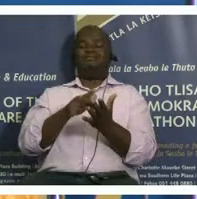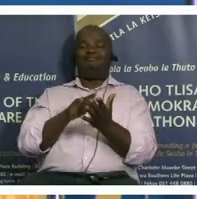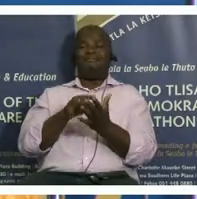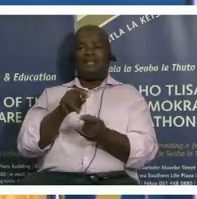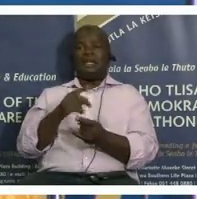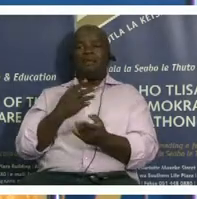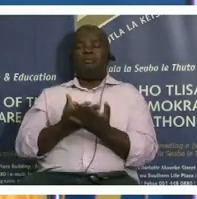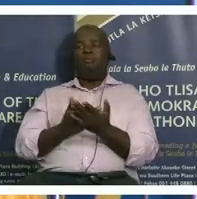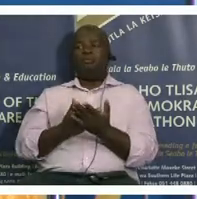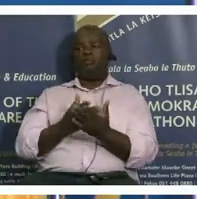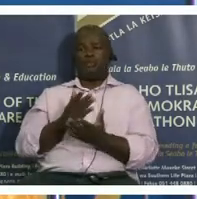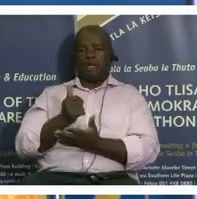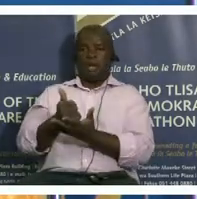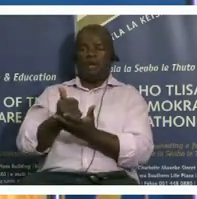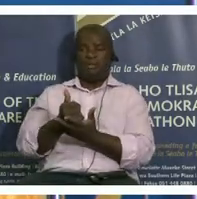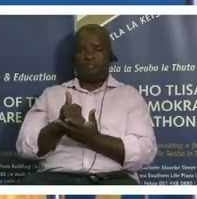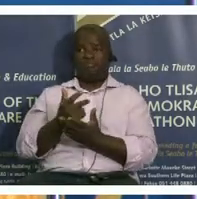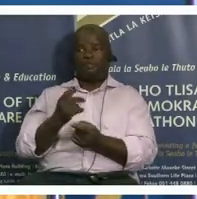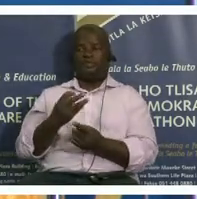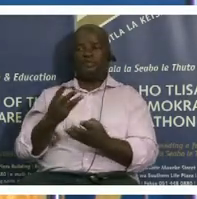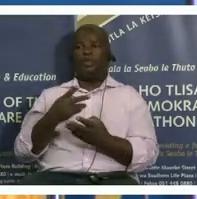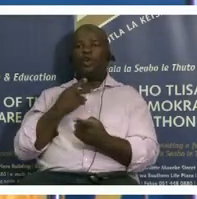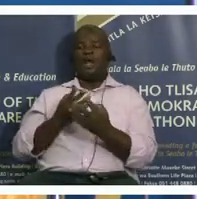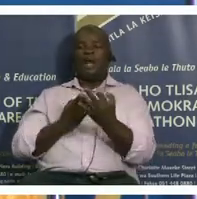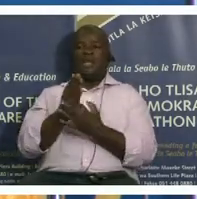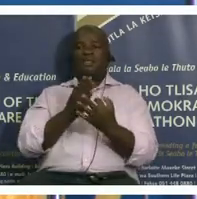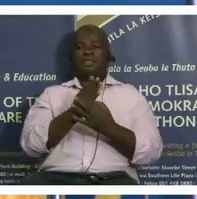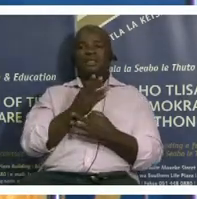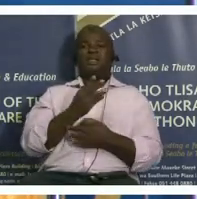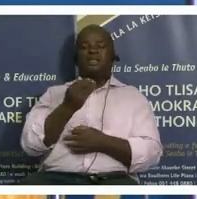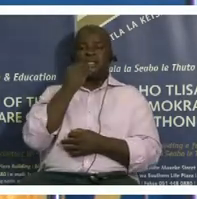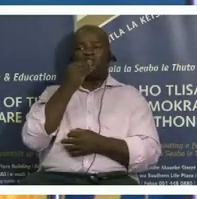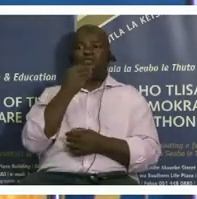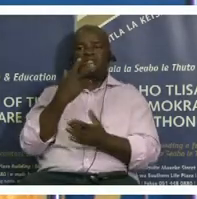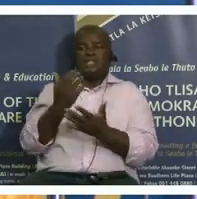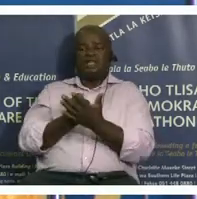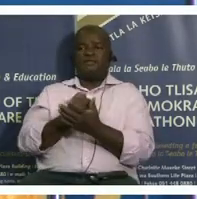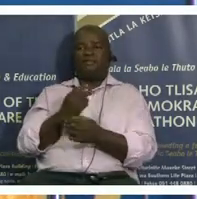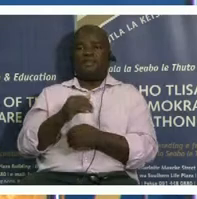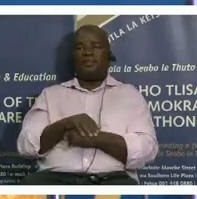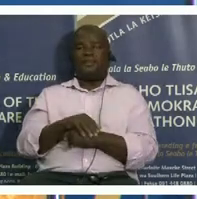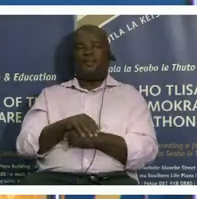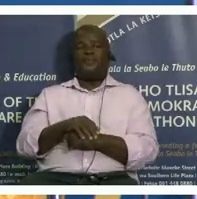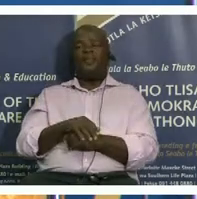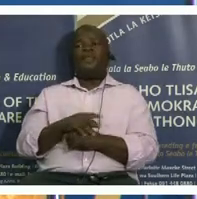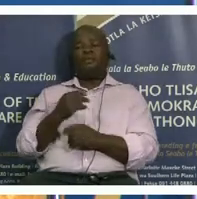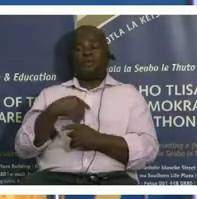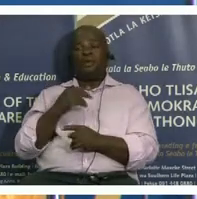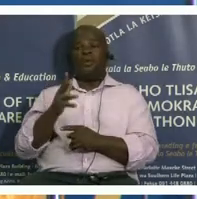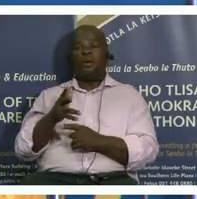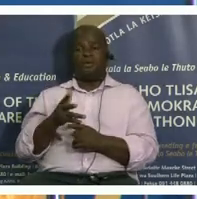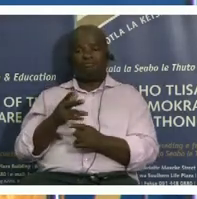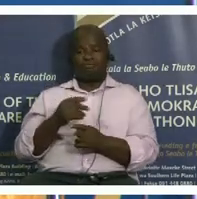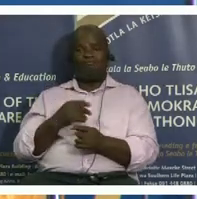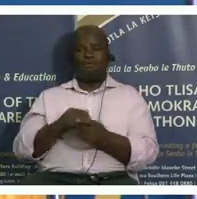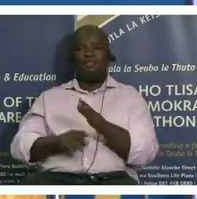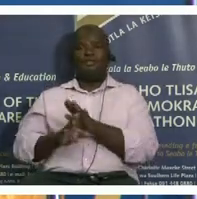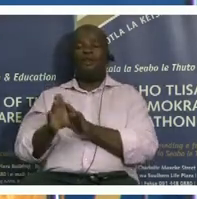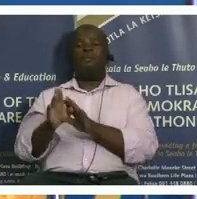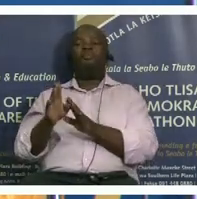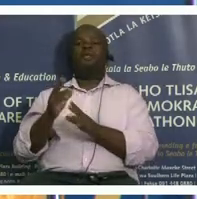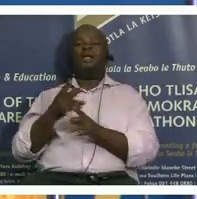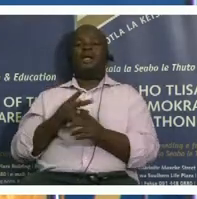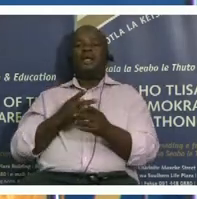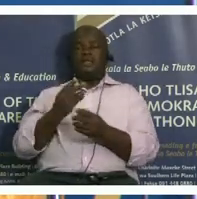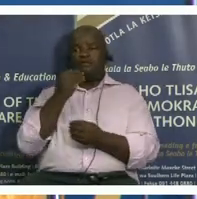ensure access to safe and nutritious food. We will continue to provide access to food and developmental